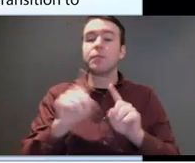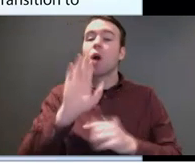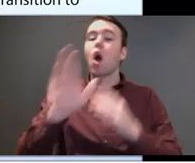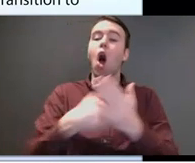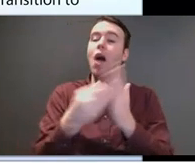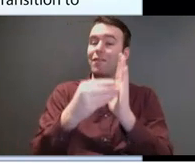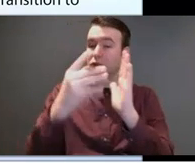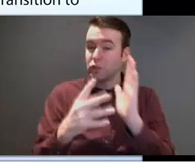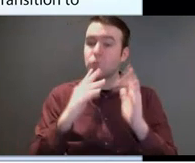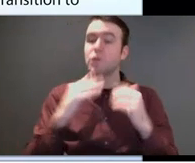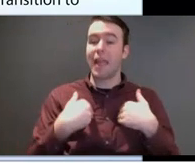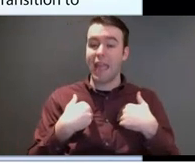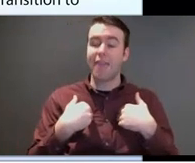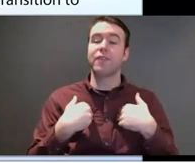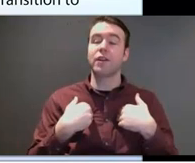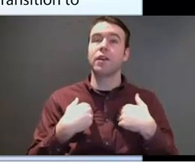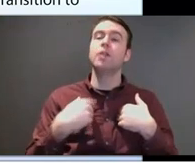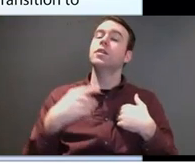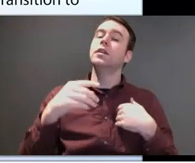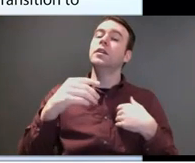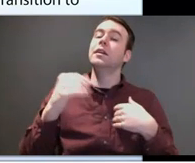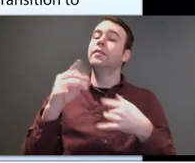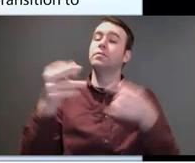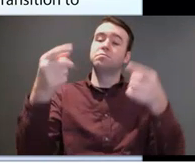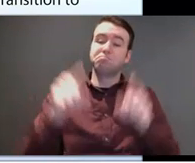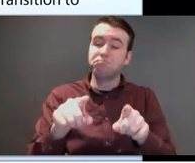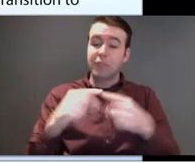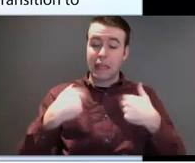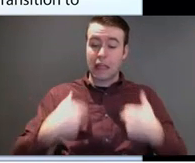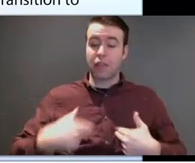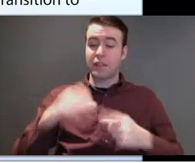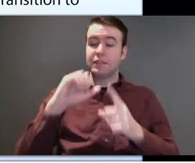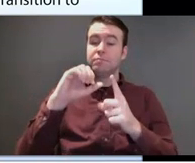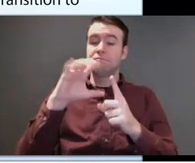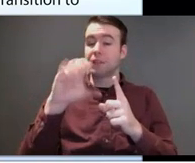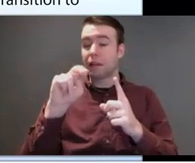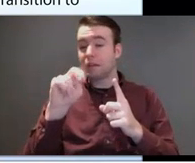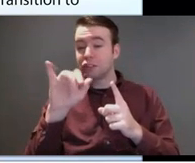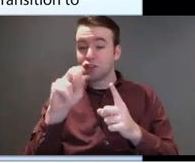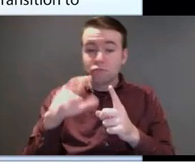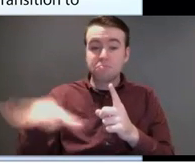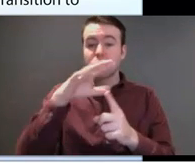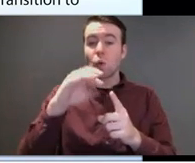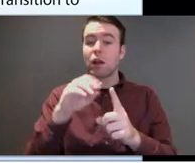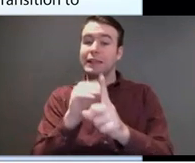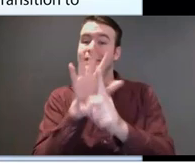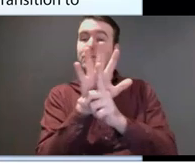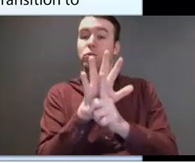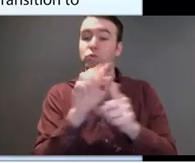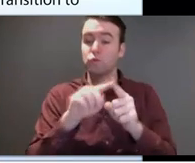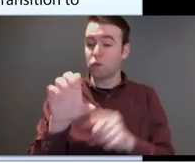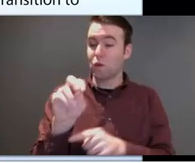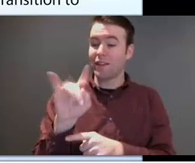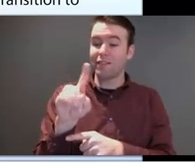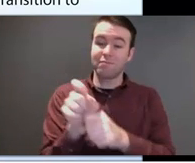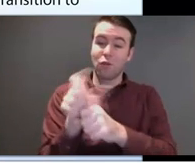also have, should, in the event that health conditions or exposure to COVID require